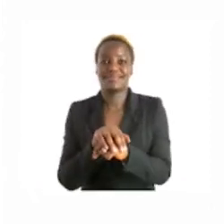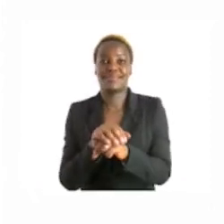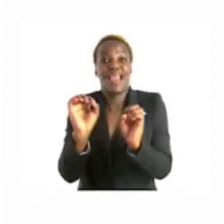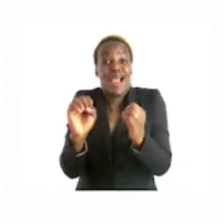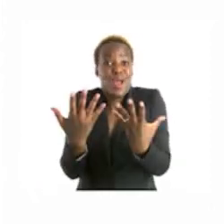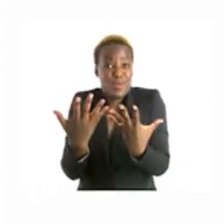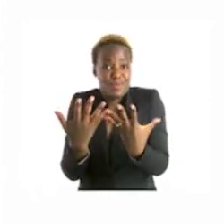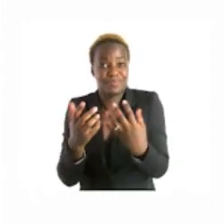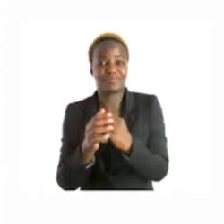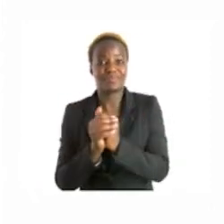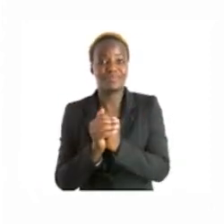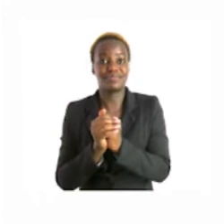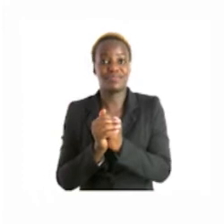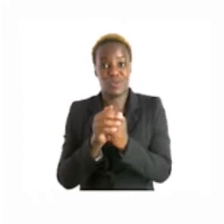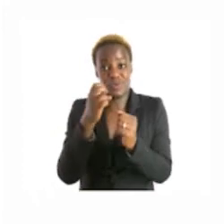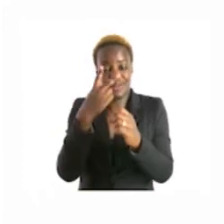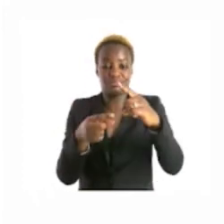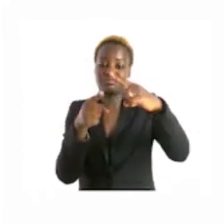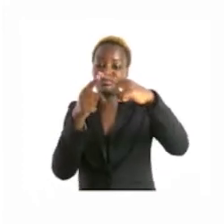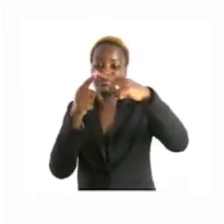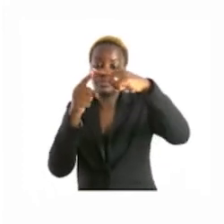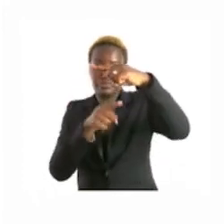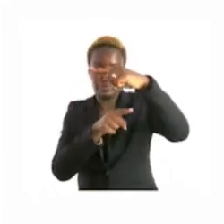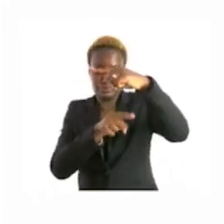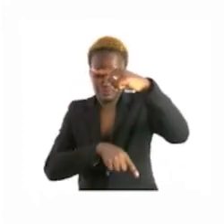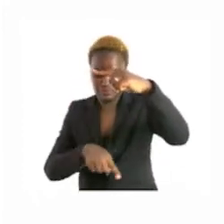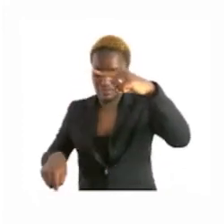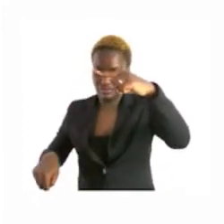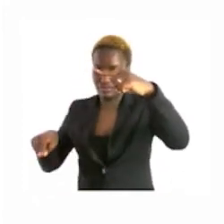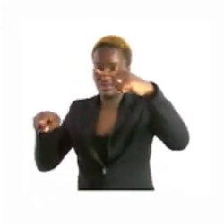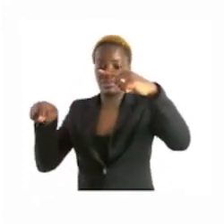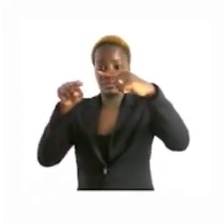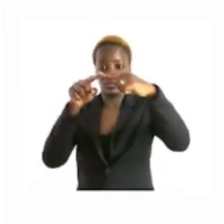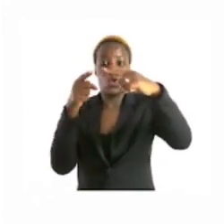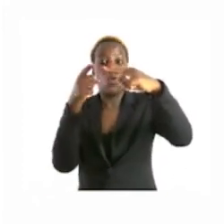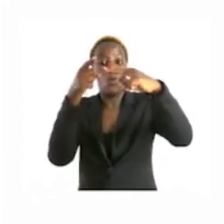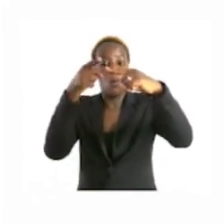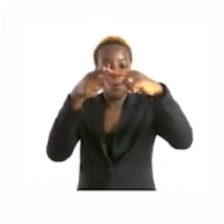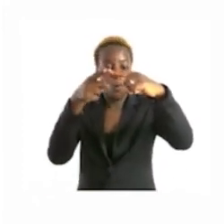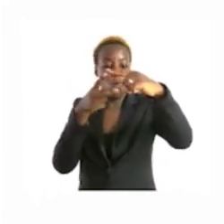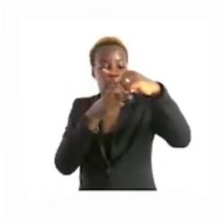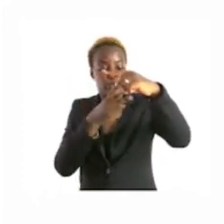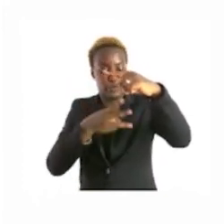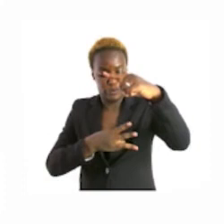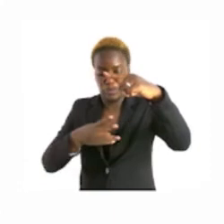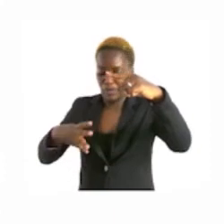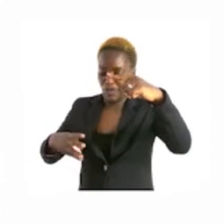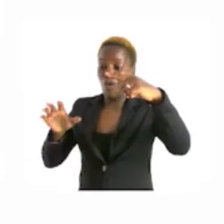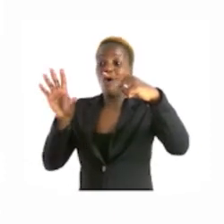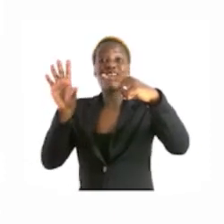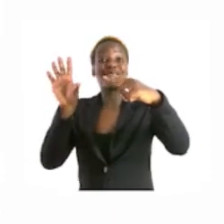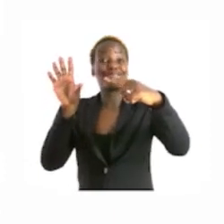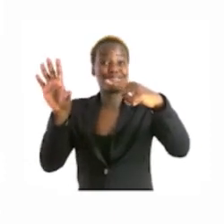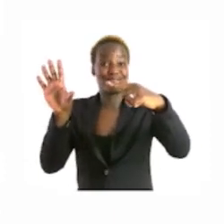can count 1, 2, 3, 4, 5 angles. So we write the 5 inside